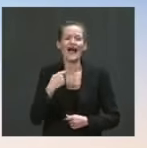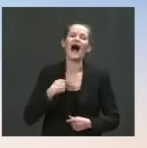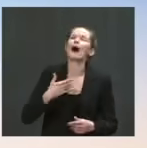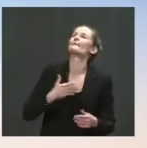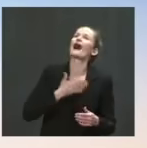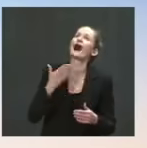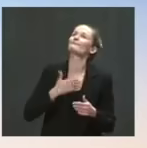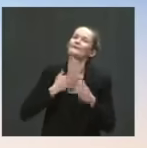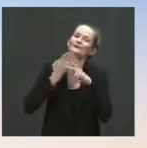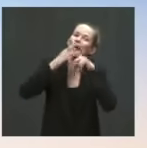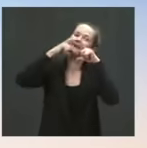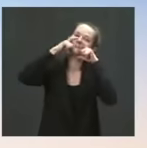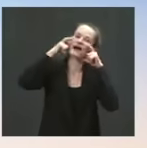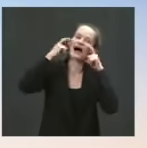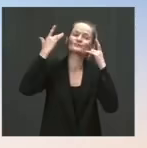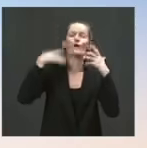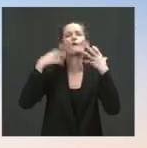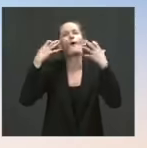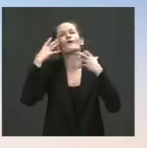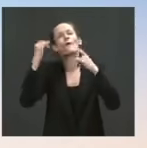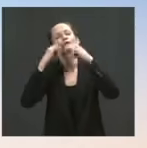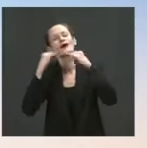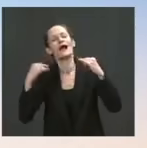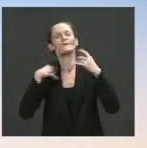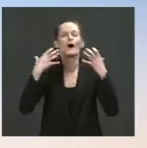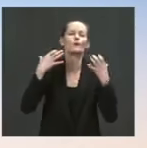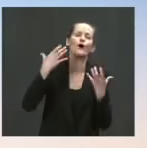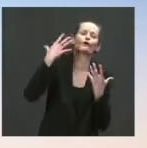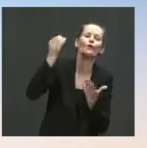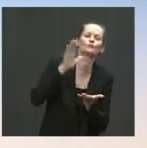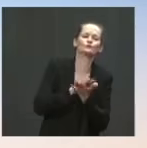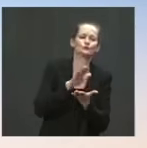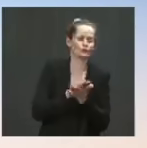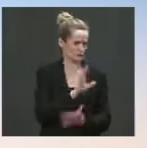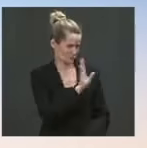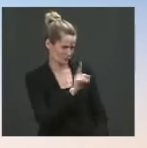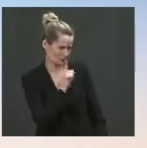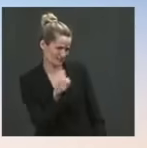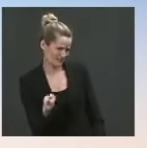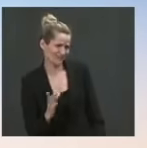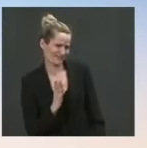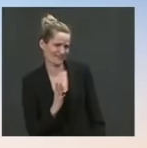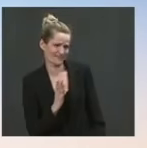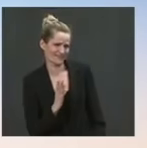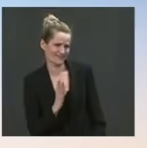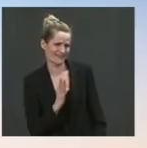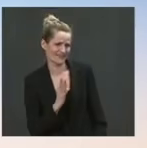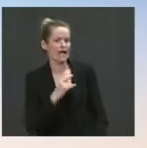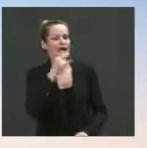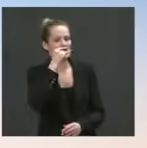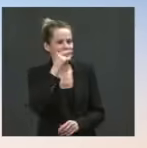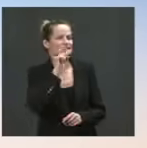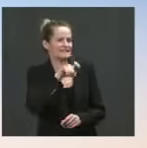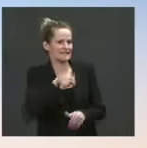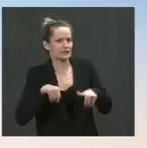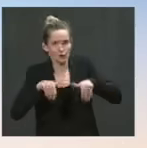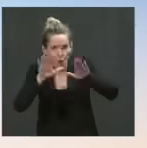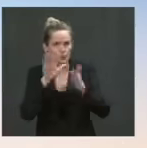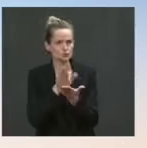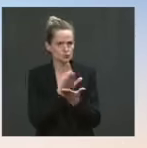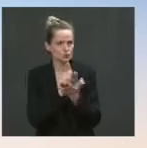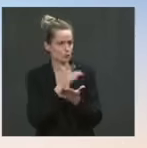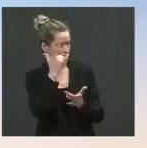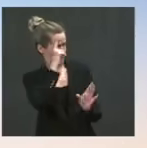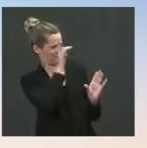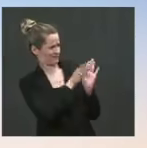of our public health officials has been clearly, and our Secretary of Education, kids need to be in school. We know there's a mental health impact of them